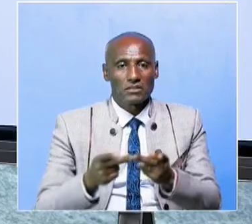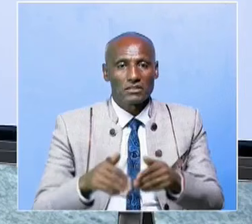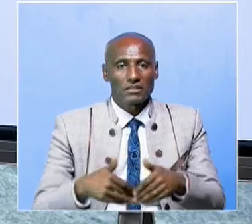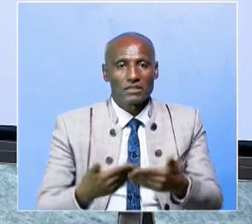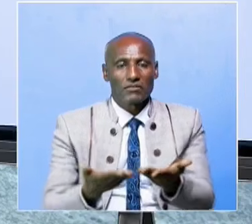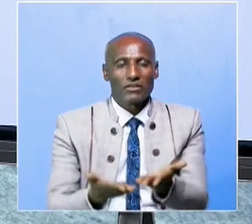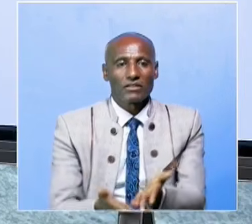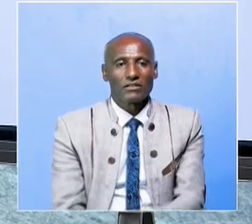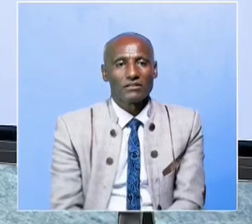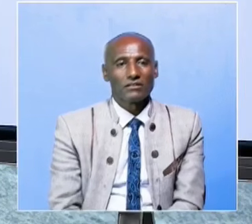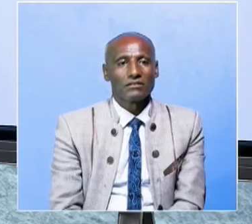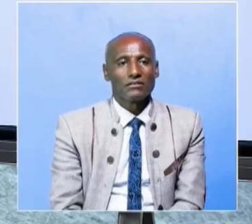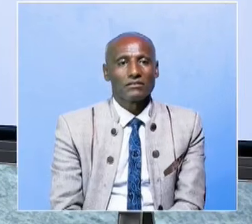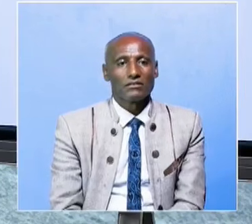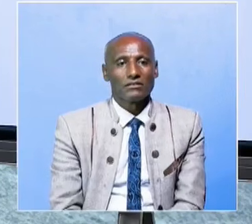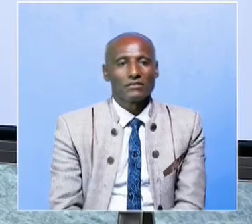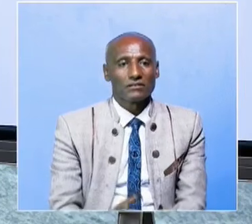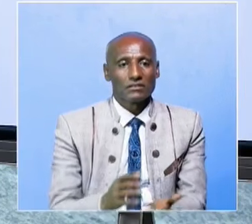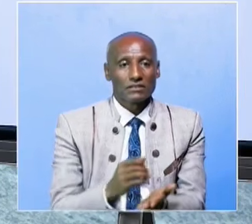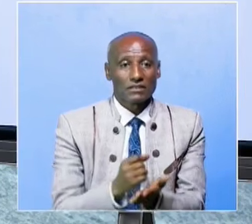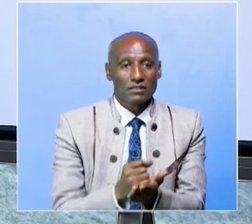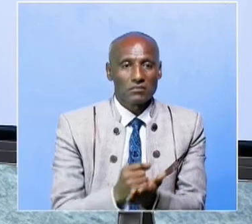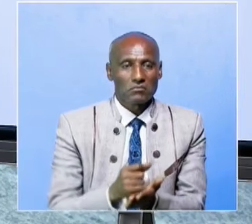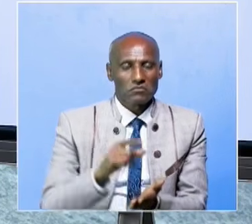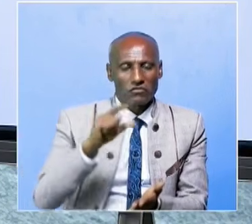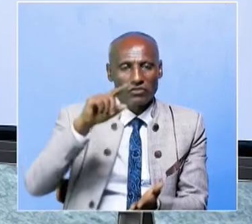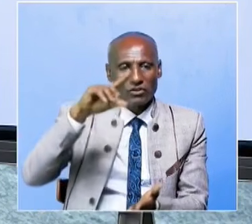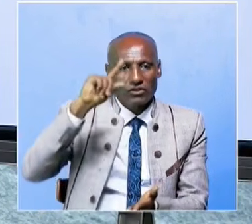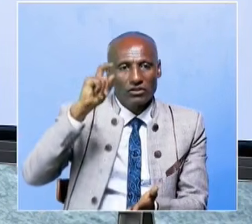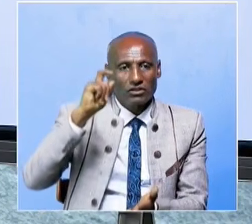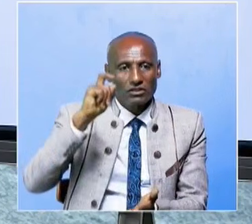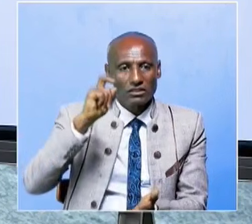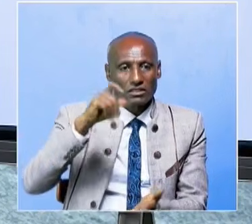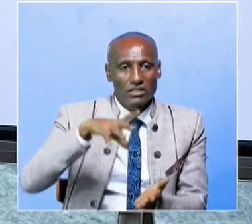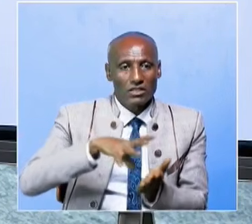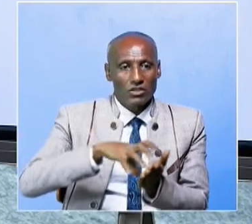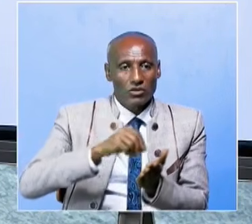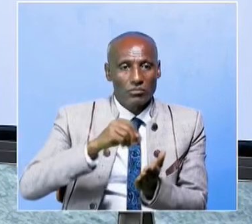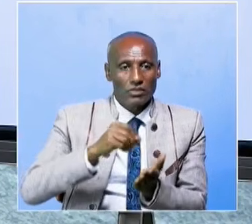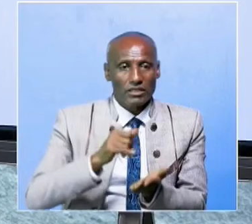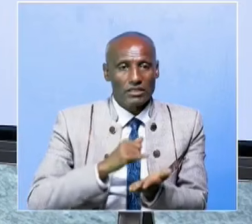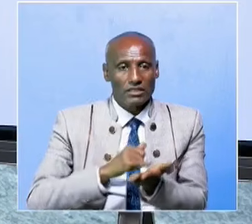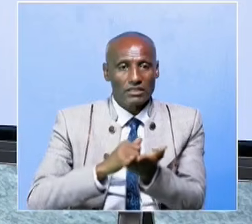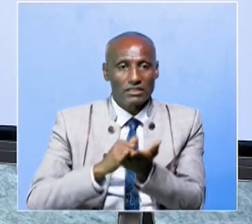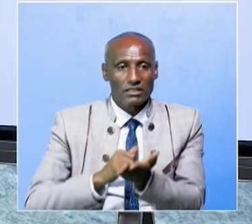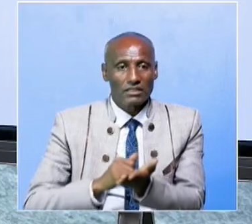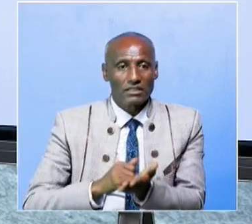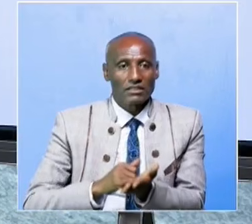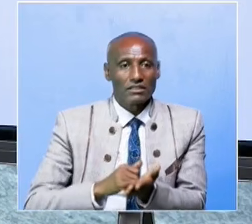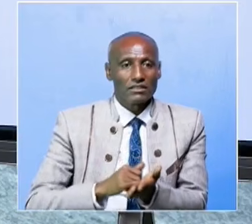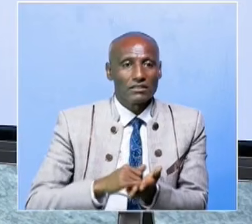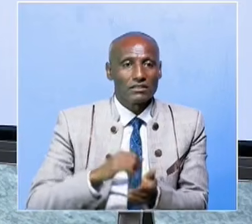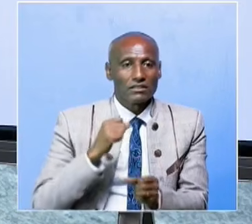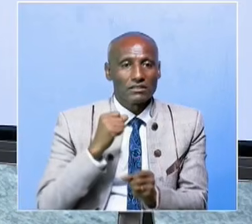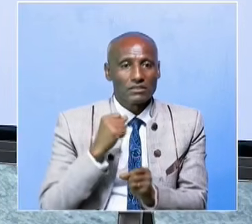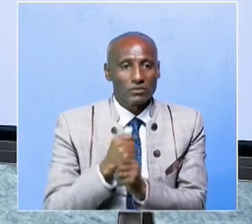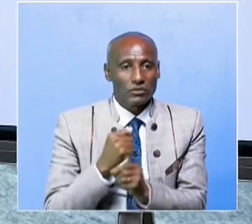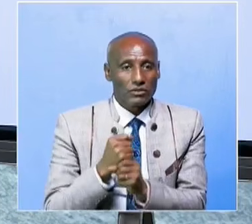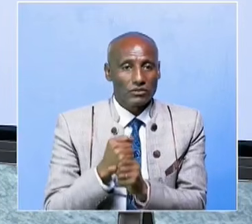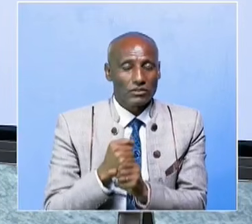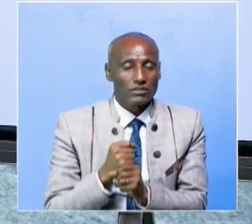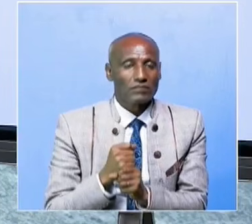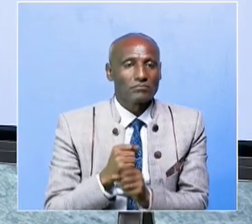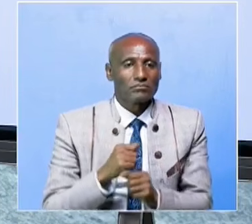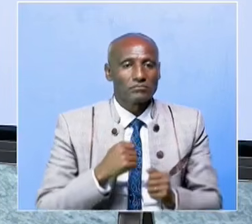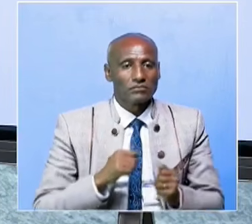do. I will write you some few questions and I want you to copy it in your exercise books, and then we will do them together,